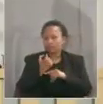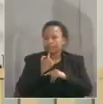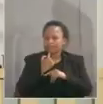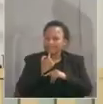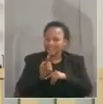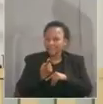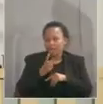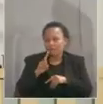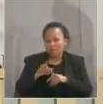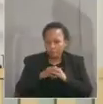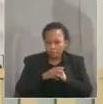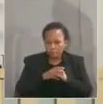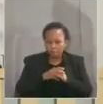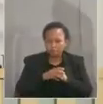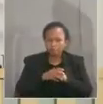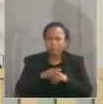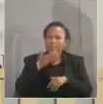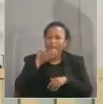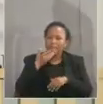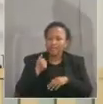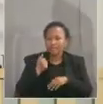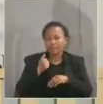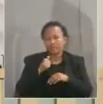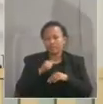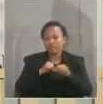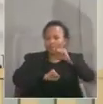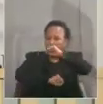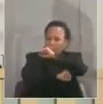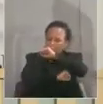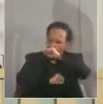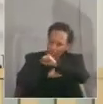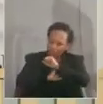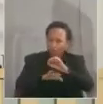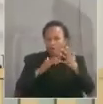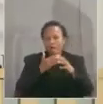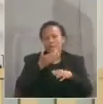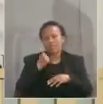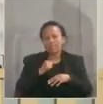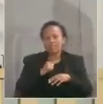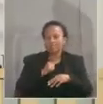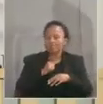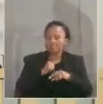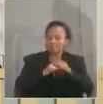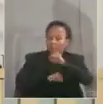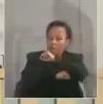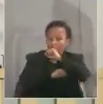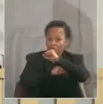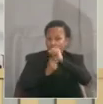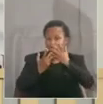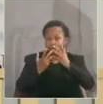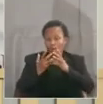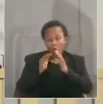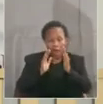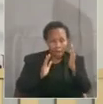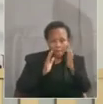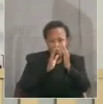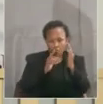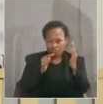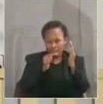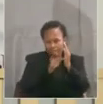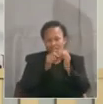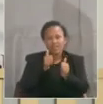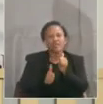one of the best practices or pillars of this approach,